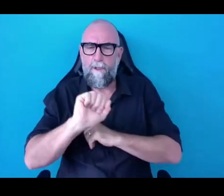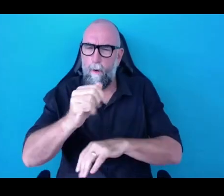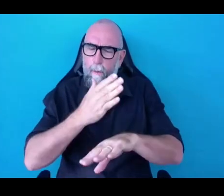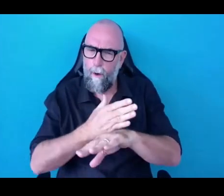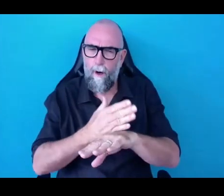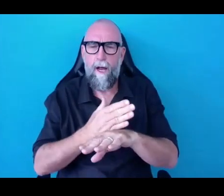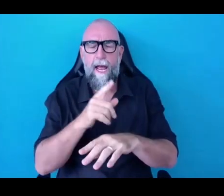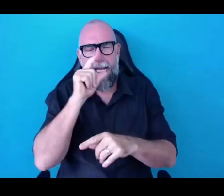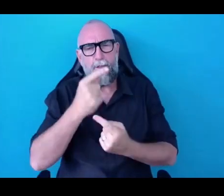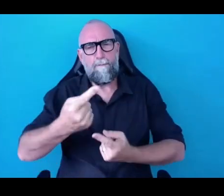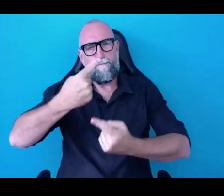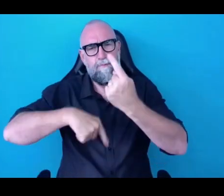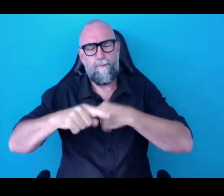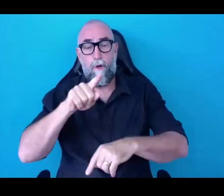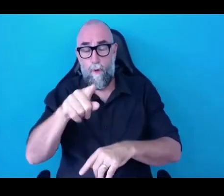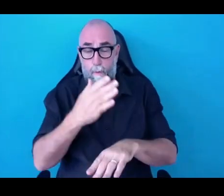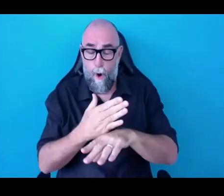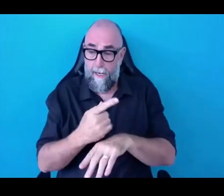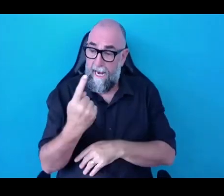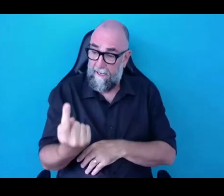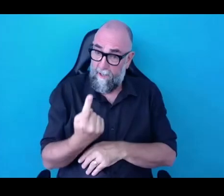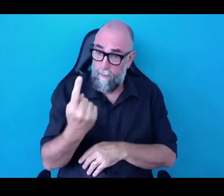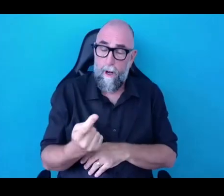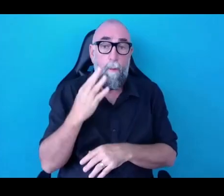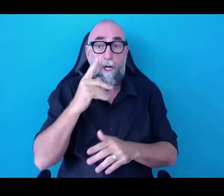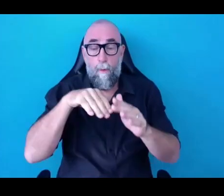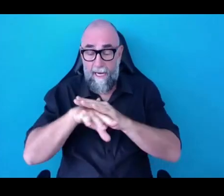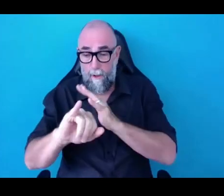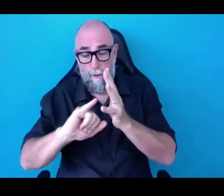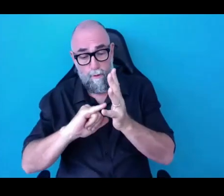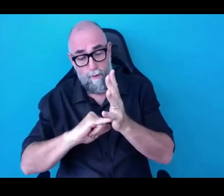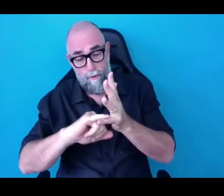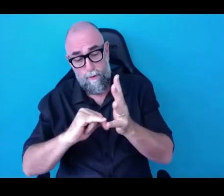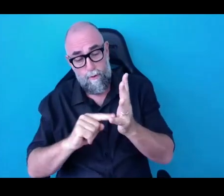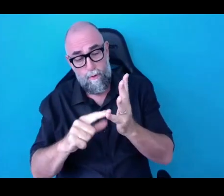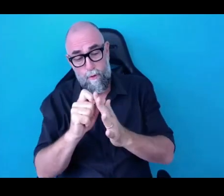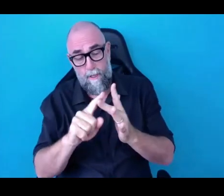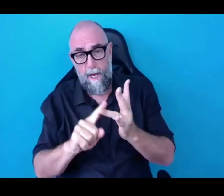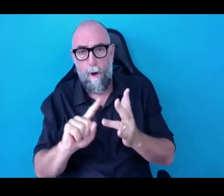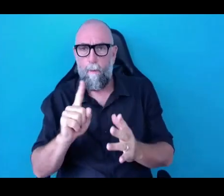work you make as an individual when you are in your studio? Sure.